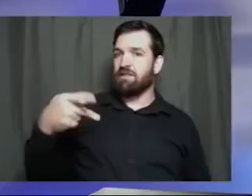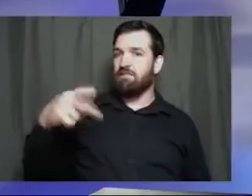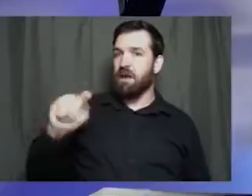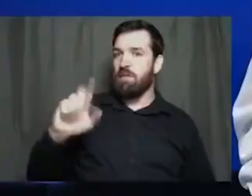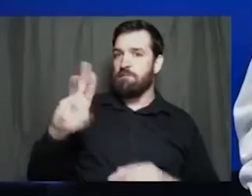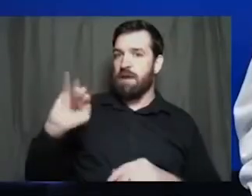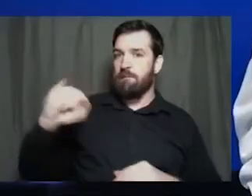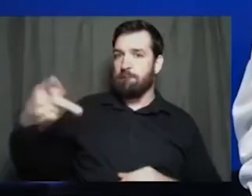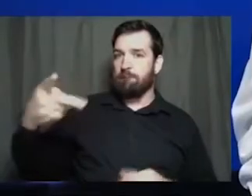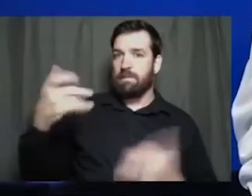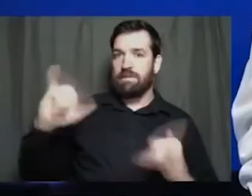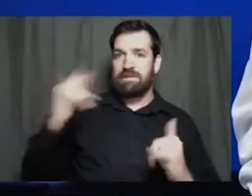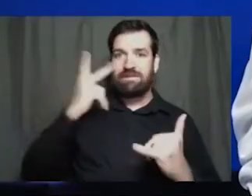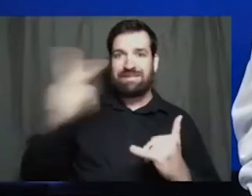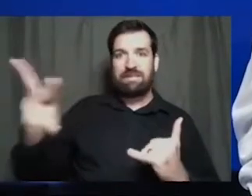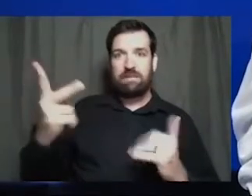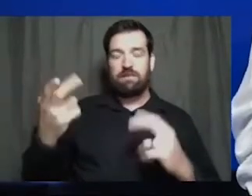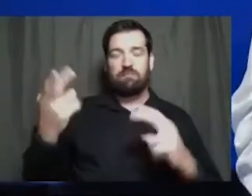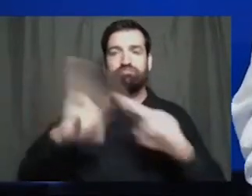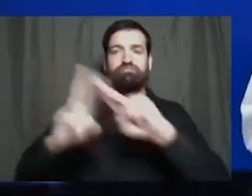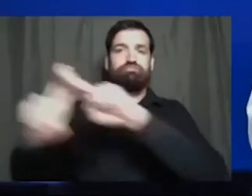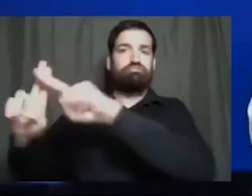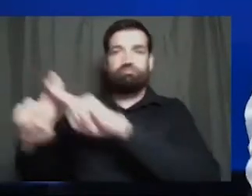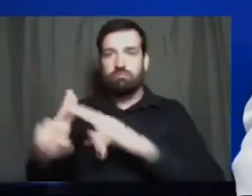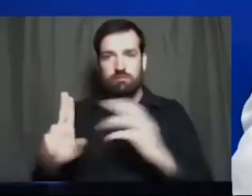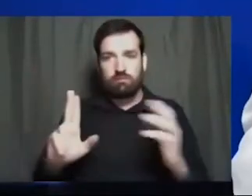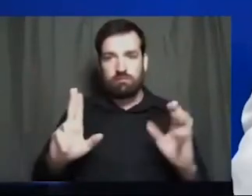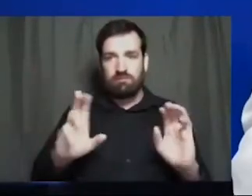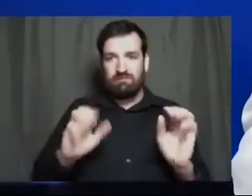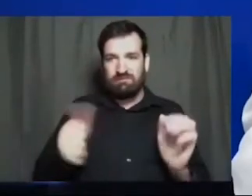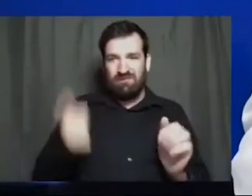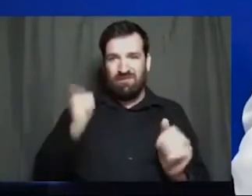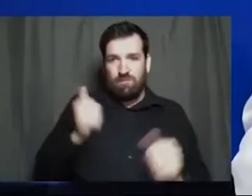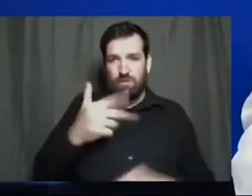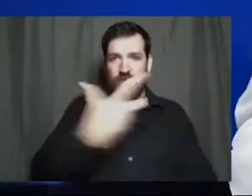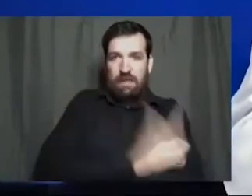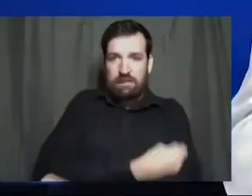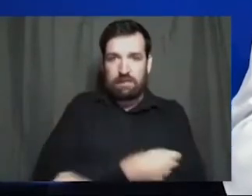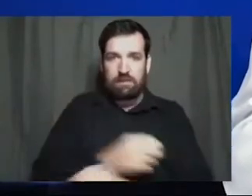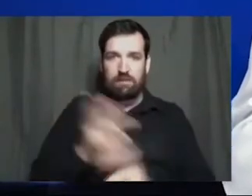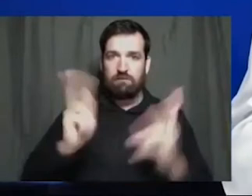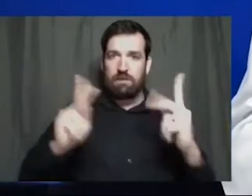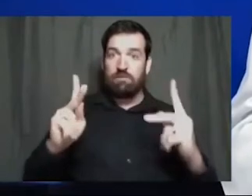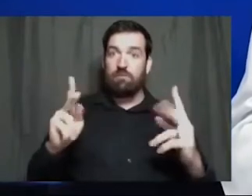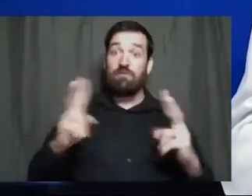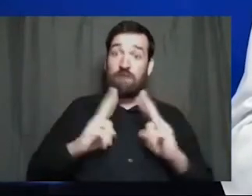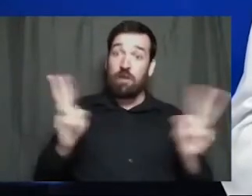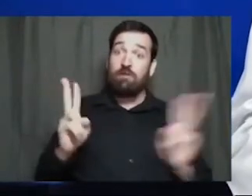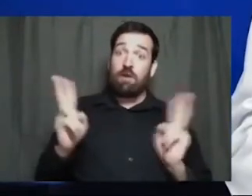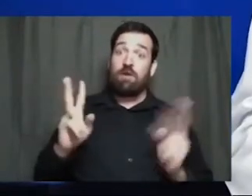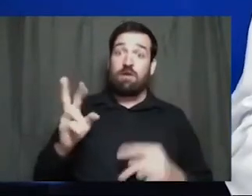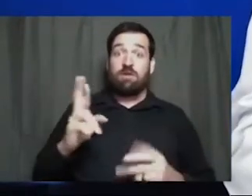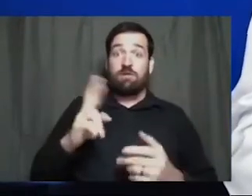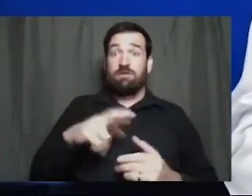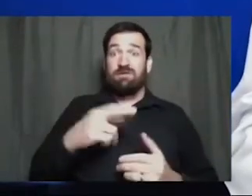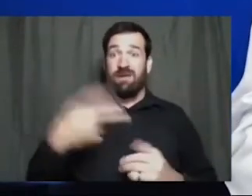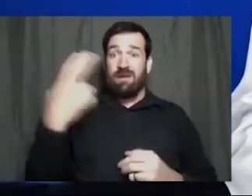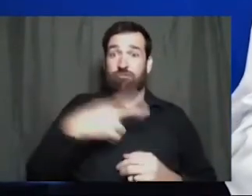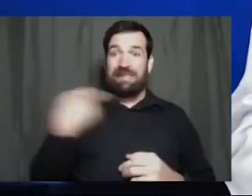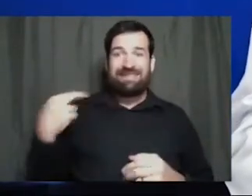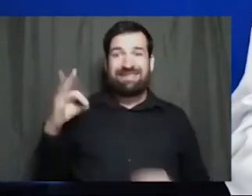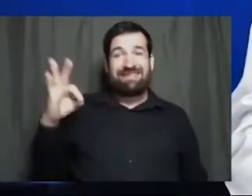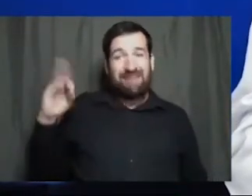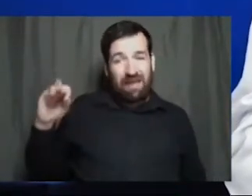There's a lack of vaccination. There's like, so we can all, people who are very vulnerable and could, I say 95% of patients who